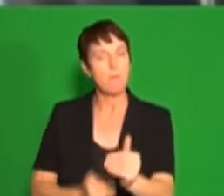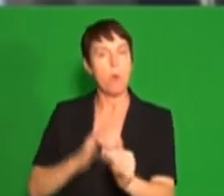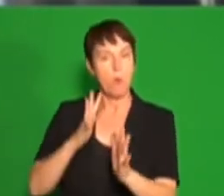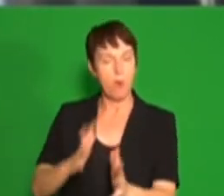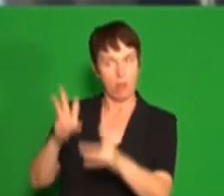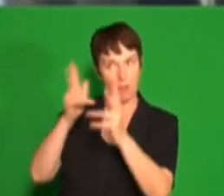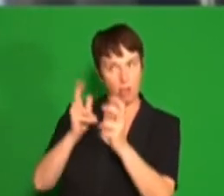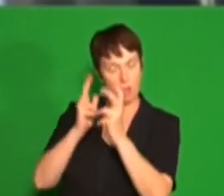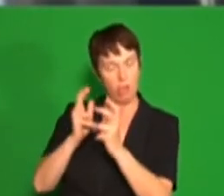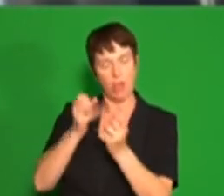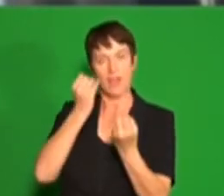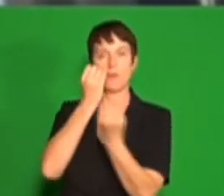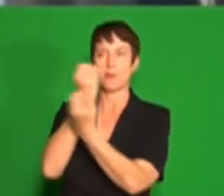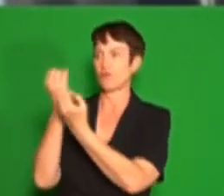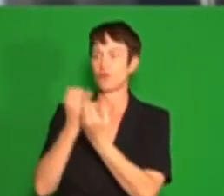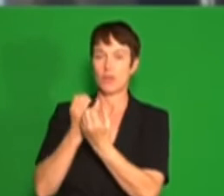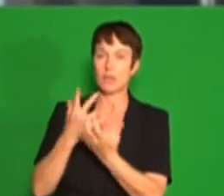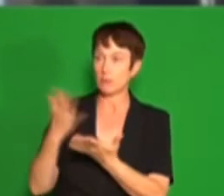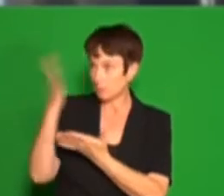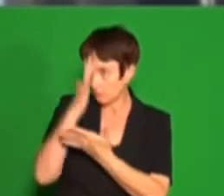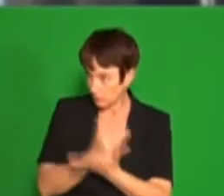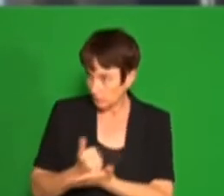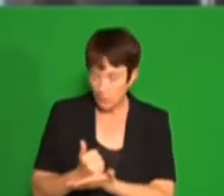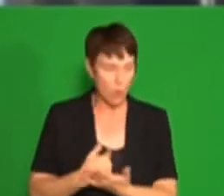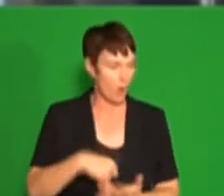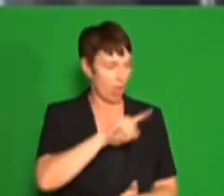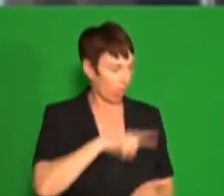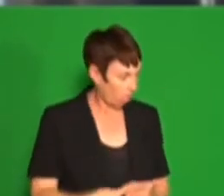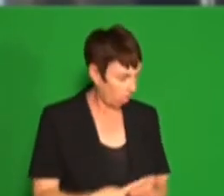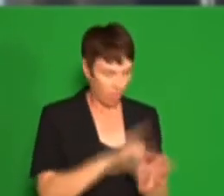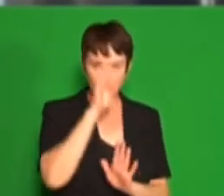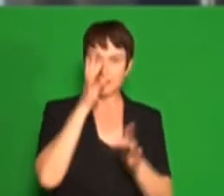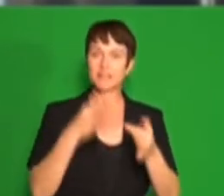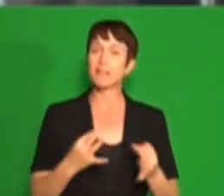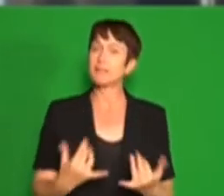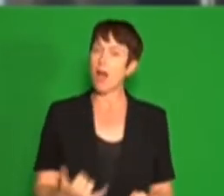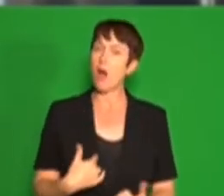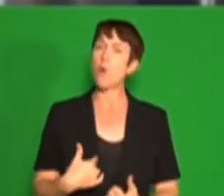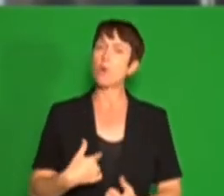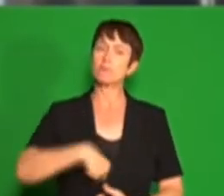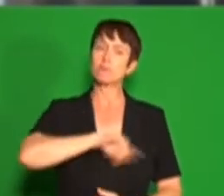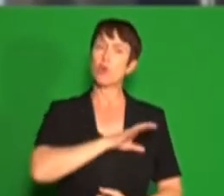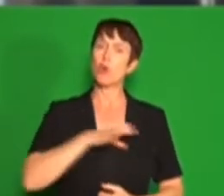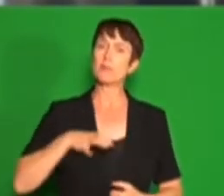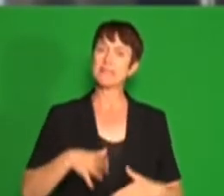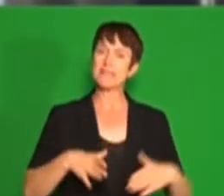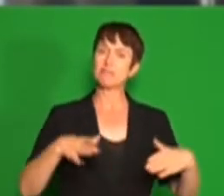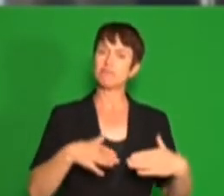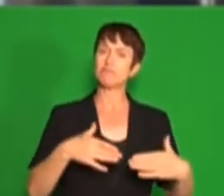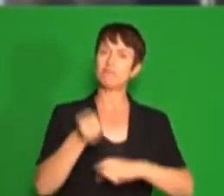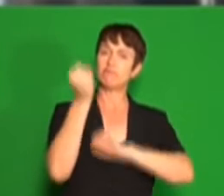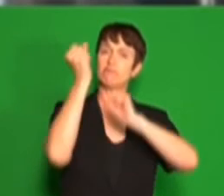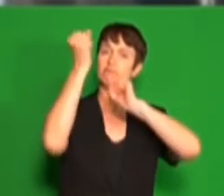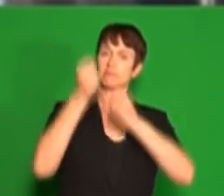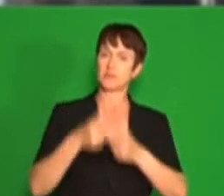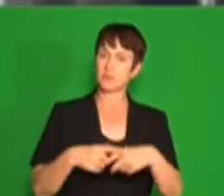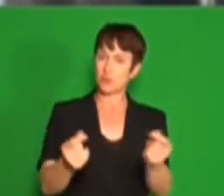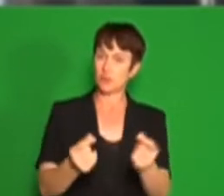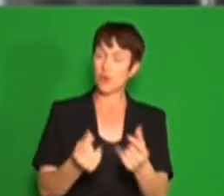This concludes the statement of the MPC, and we will